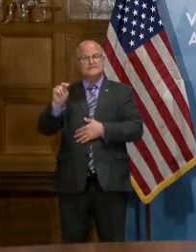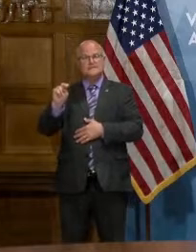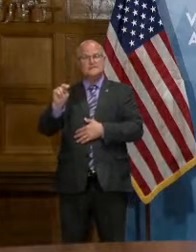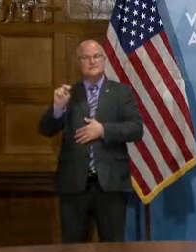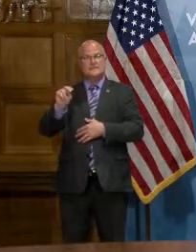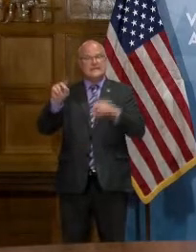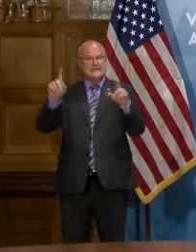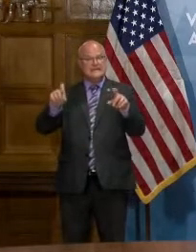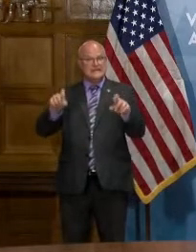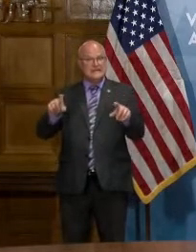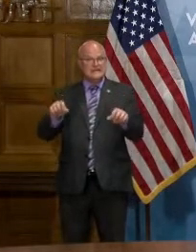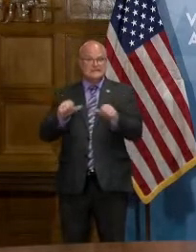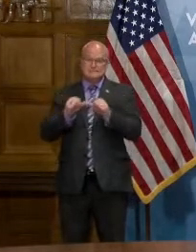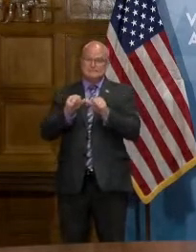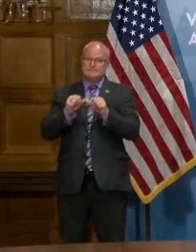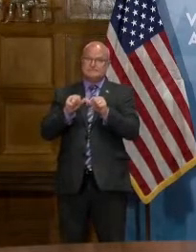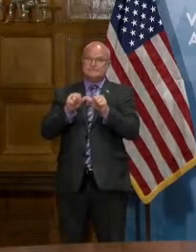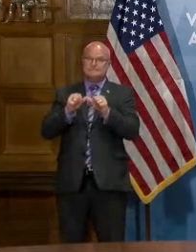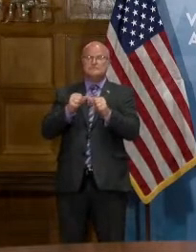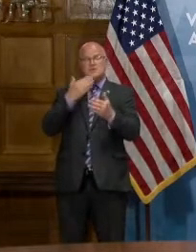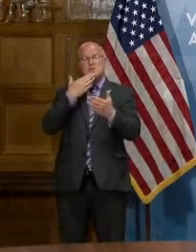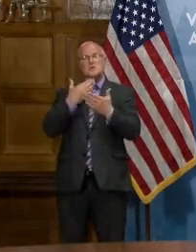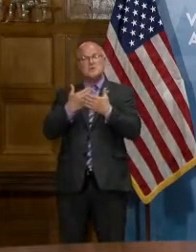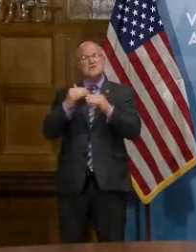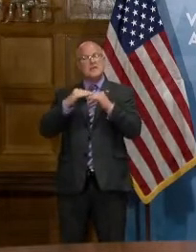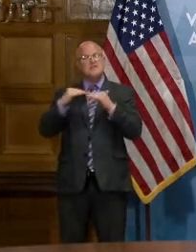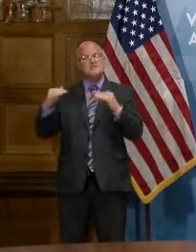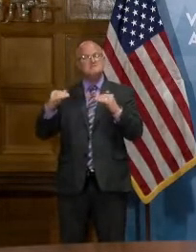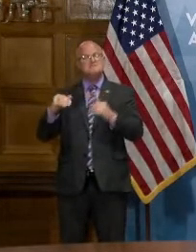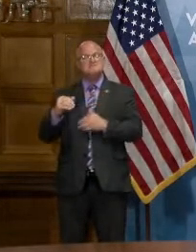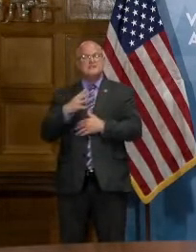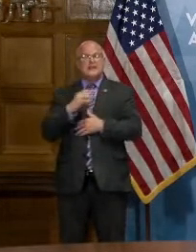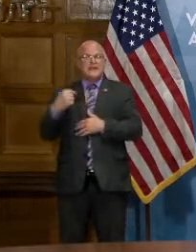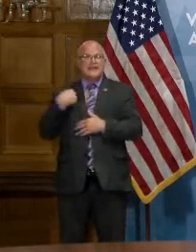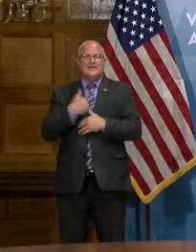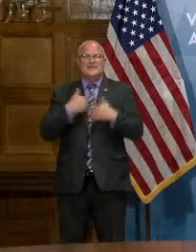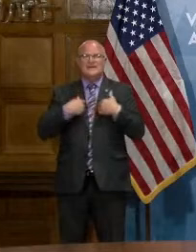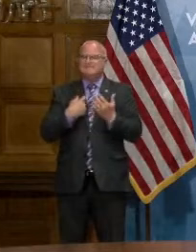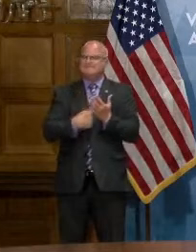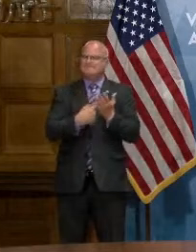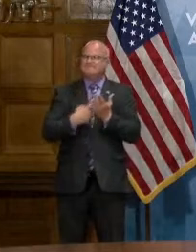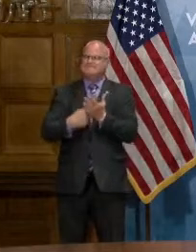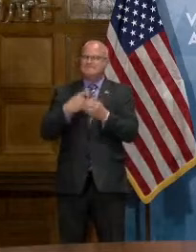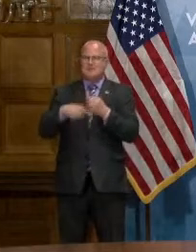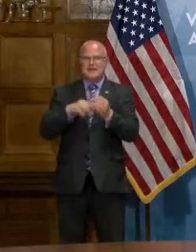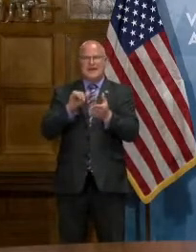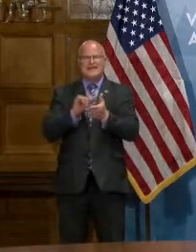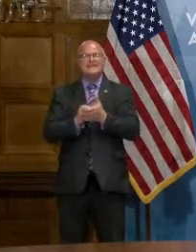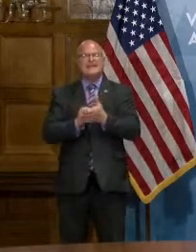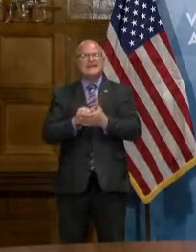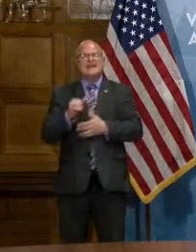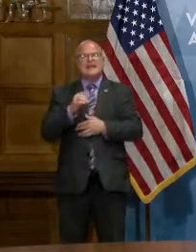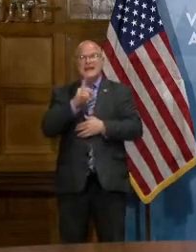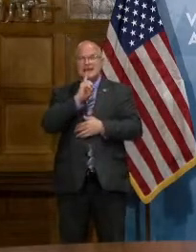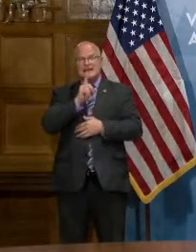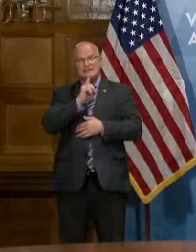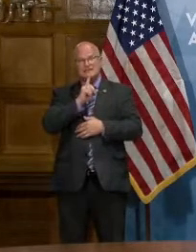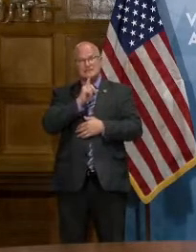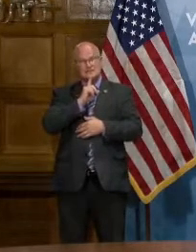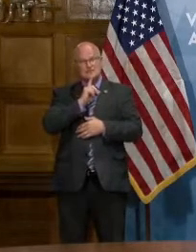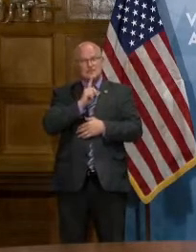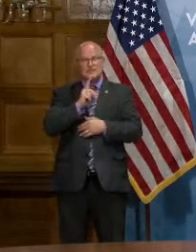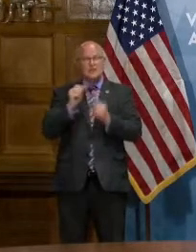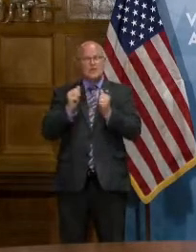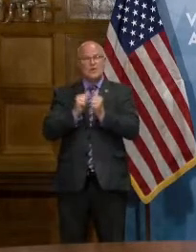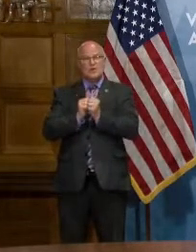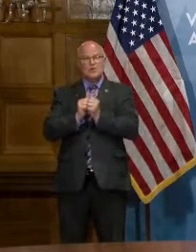Our testing remains at a modest level. We have some discussions about that, and certainly